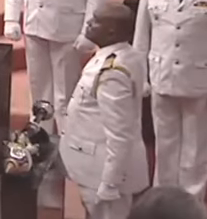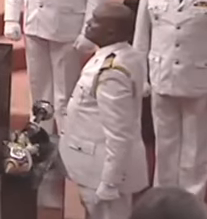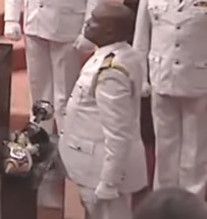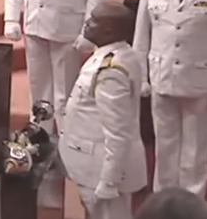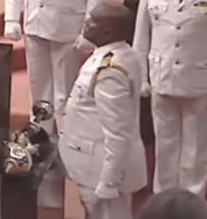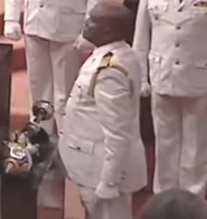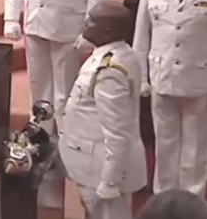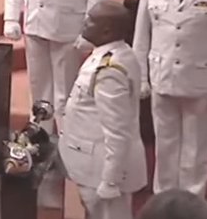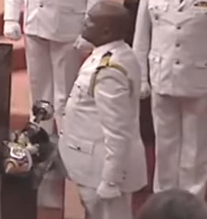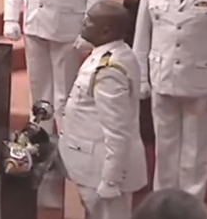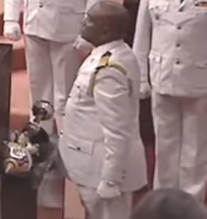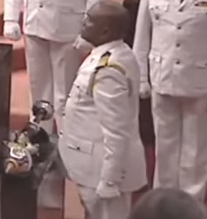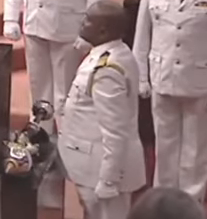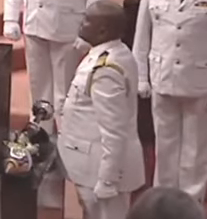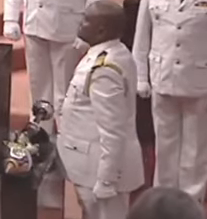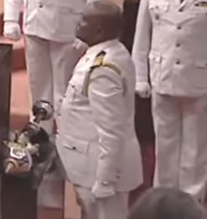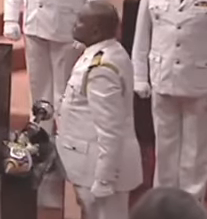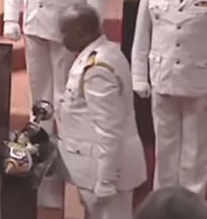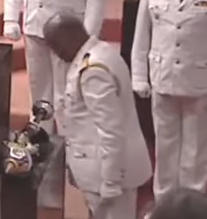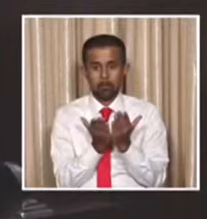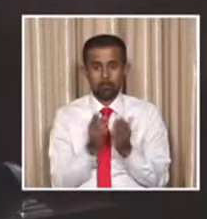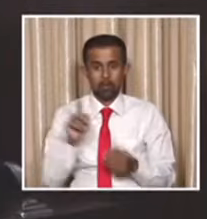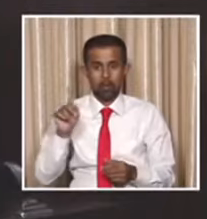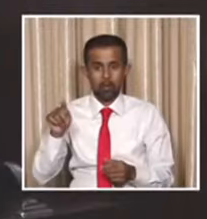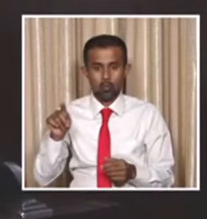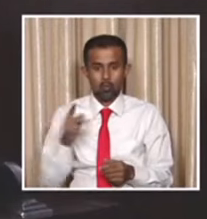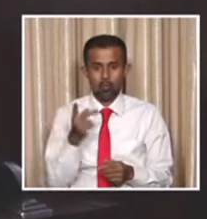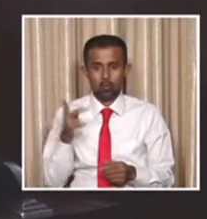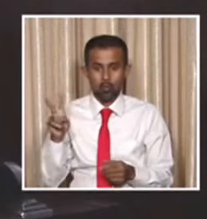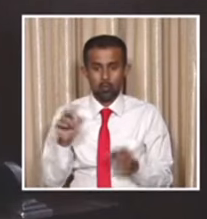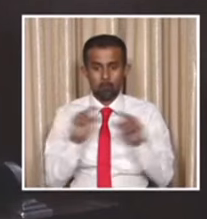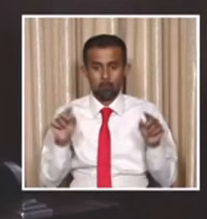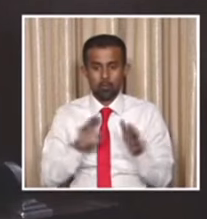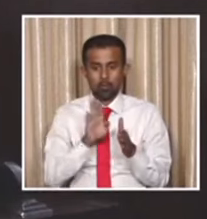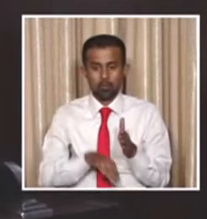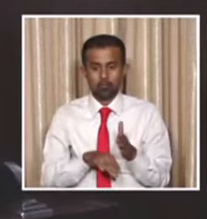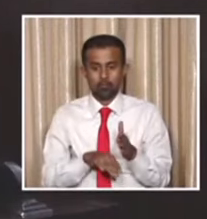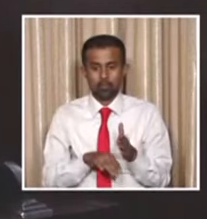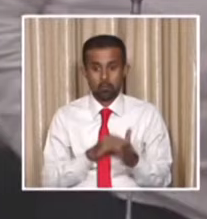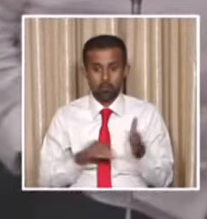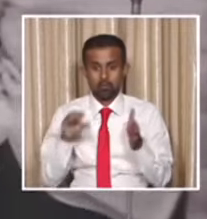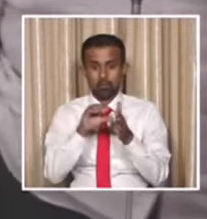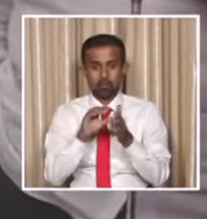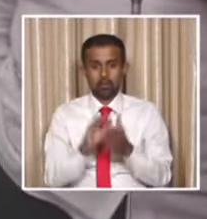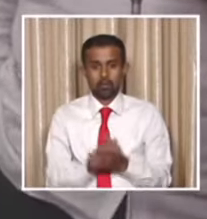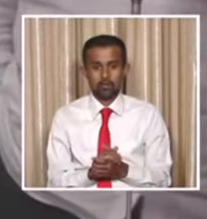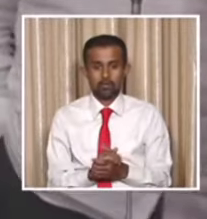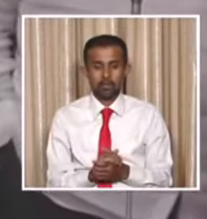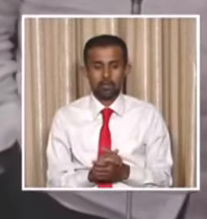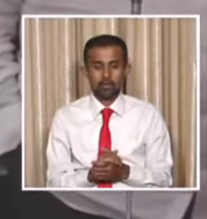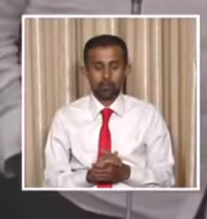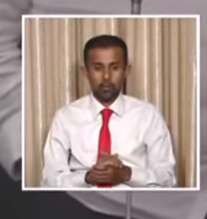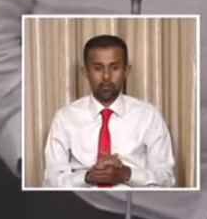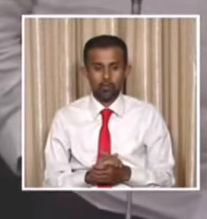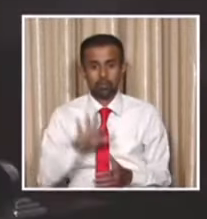deemed as false statements that threaten national security, health, public order, or provoke riots and religious divisions.